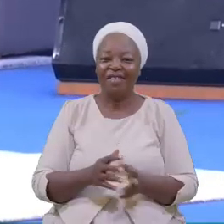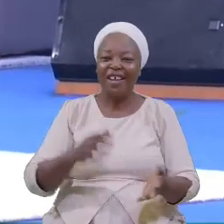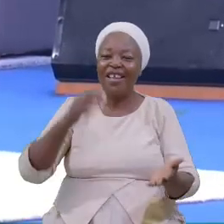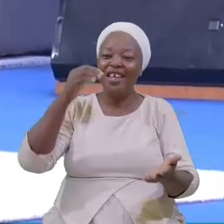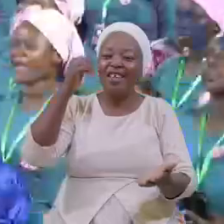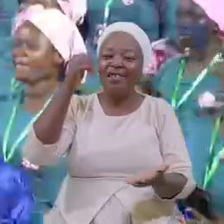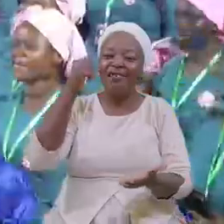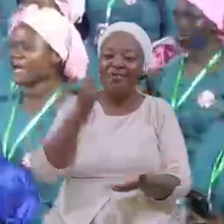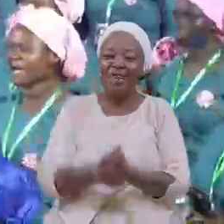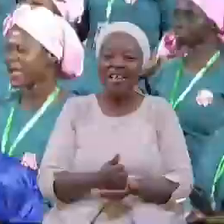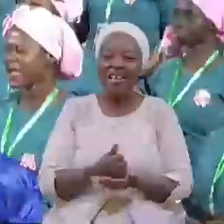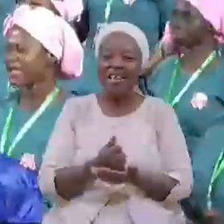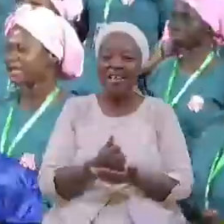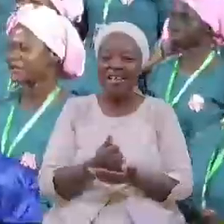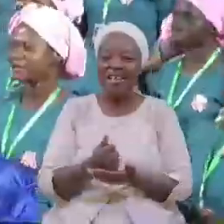Amen.